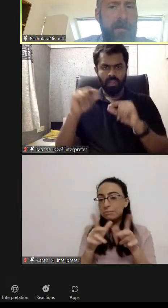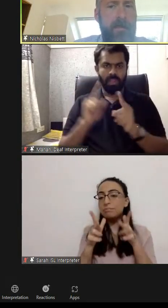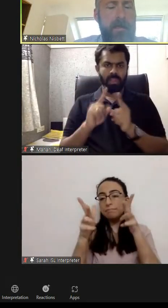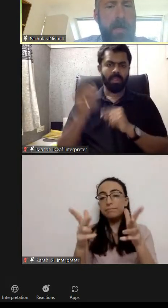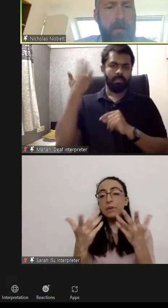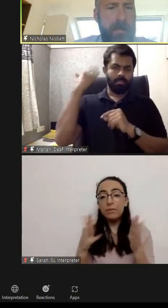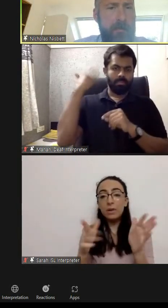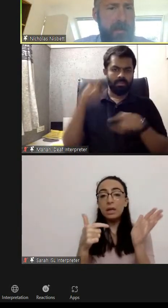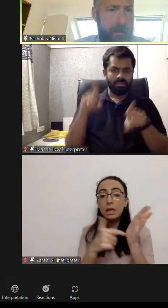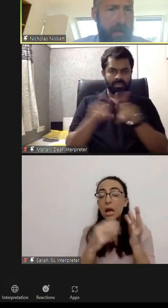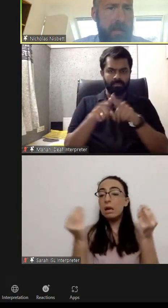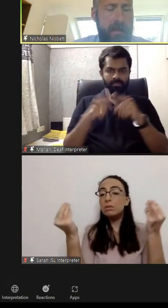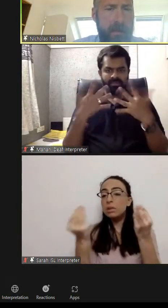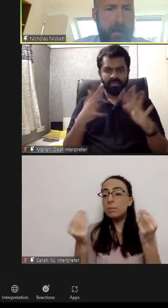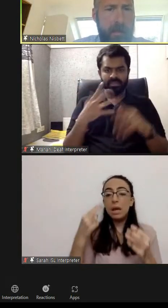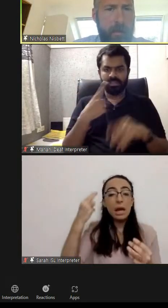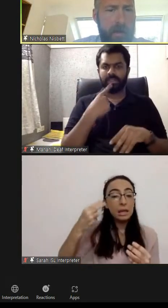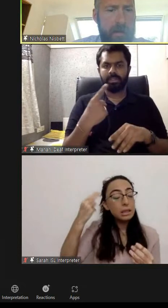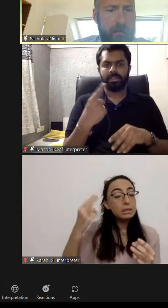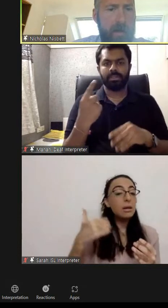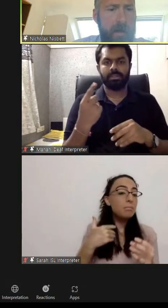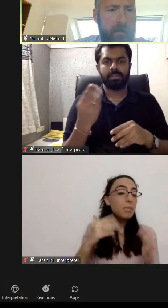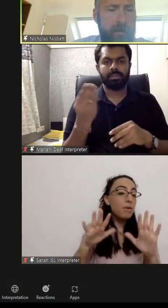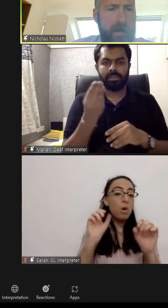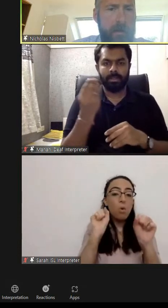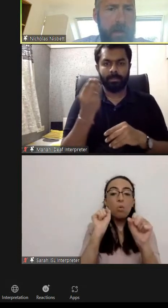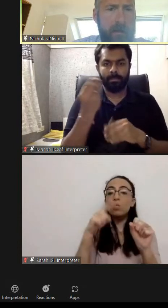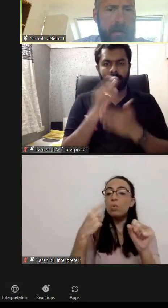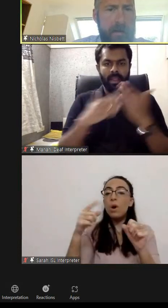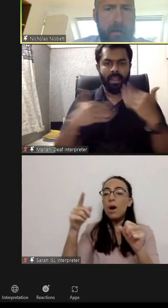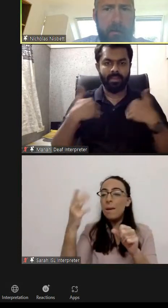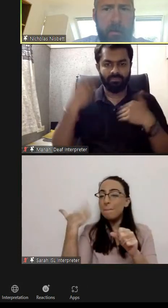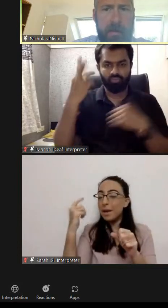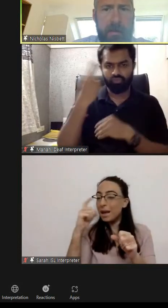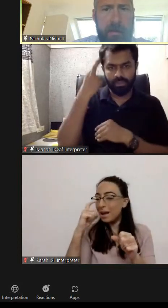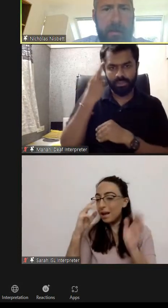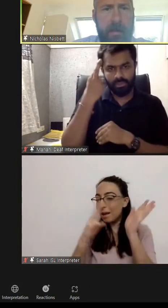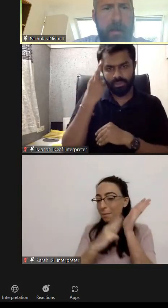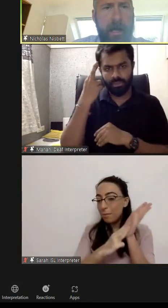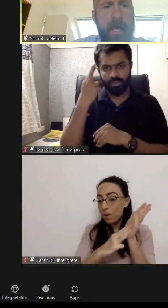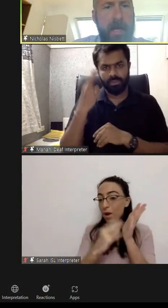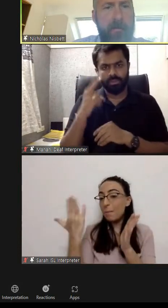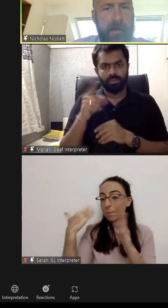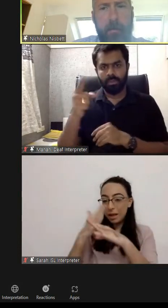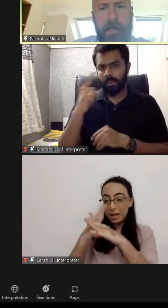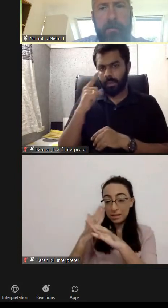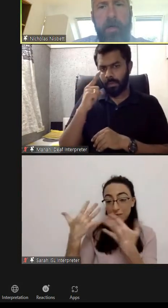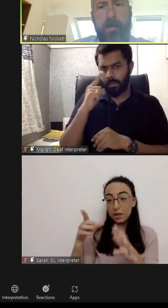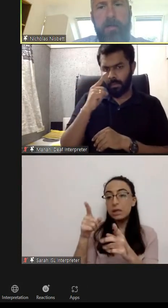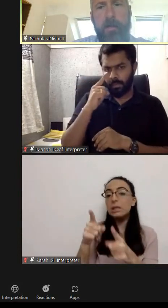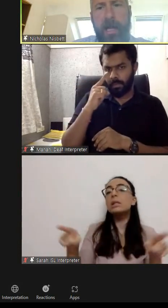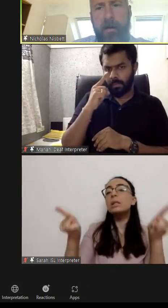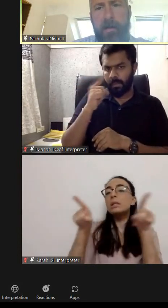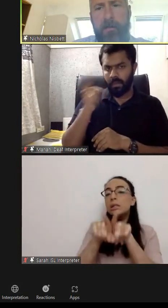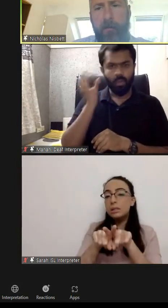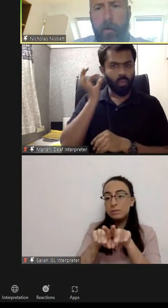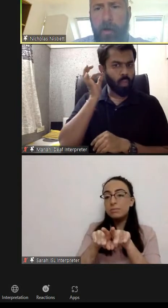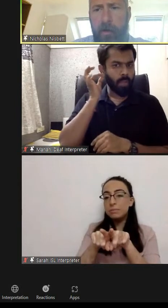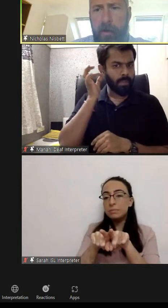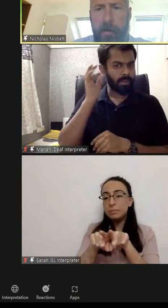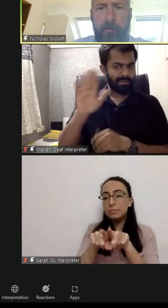for those purposes, which is why the work that Monica referred to earlier is so important. Here, for example, is work that Jodie